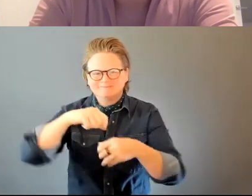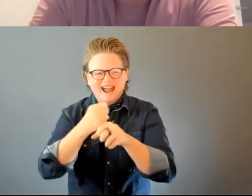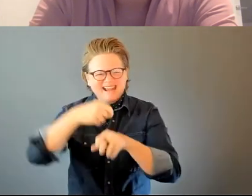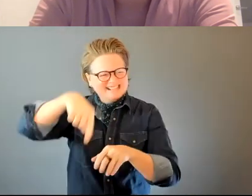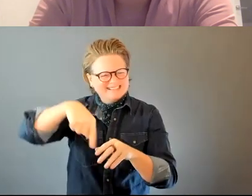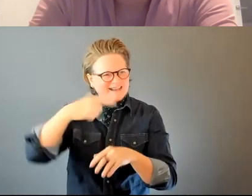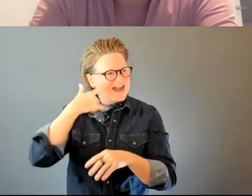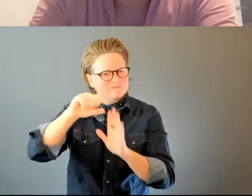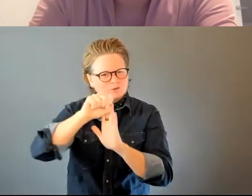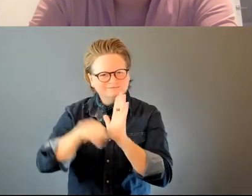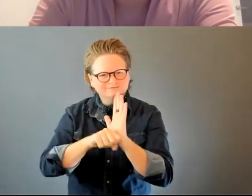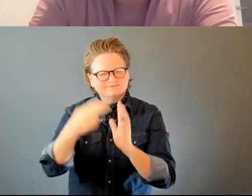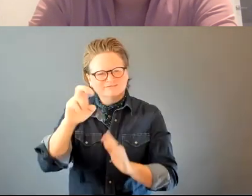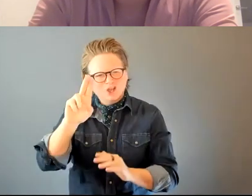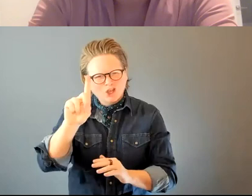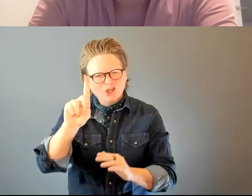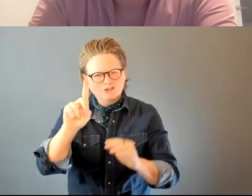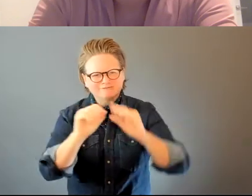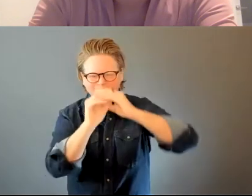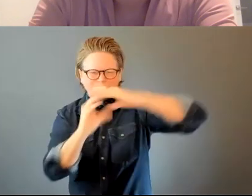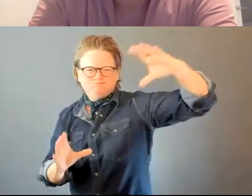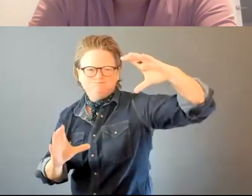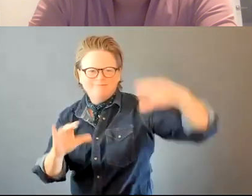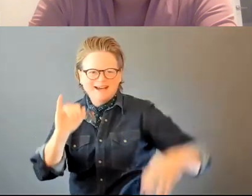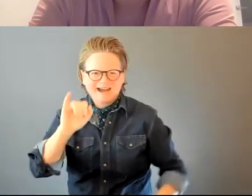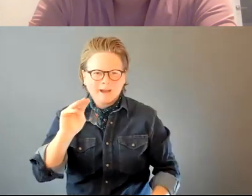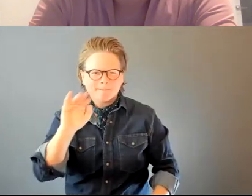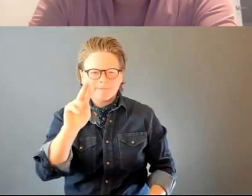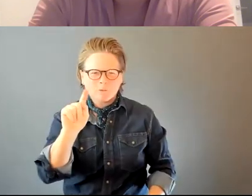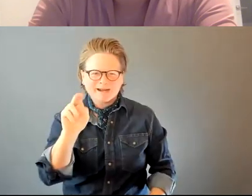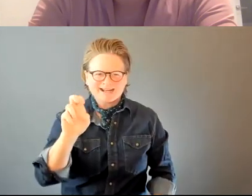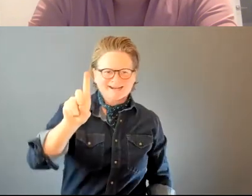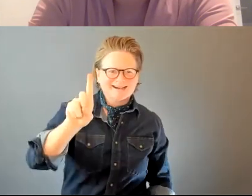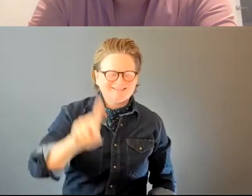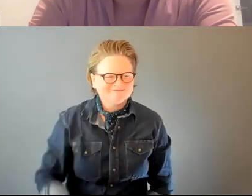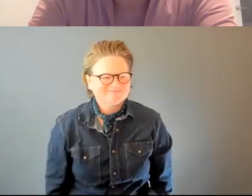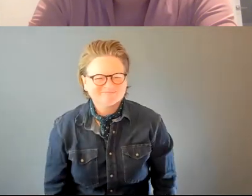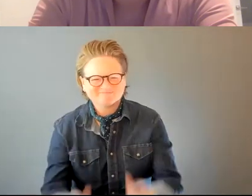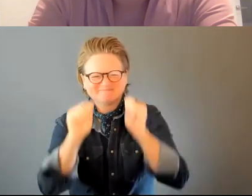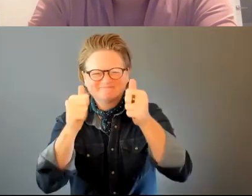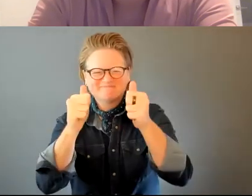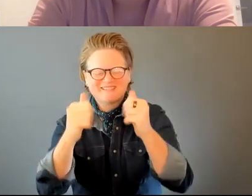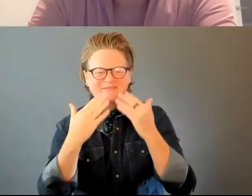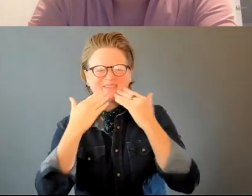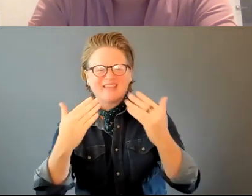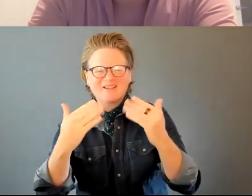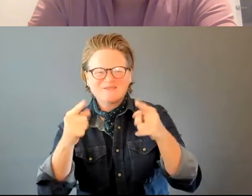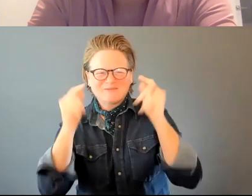vaccine and, you know, protect ourselves and make California, you know, that herd immunity, so we can get